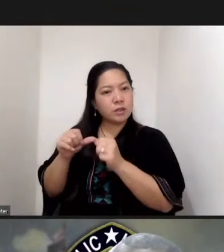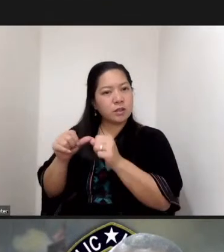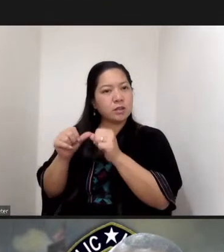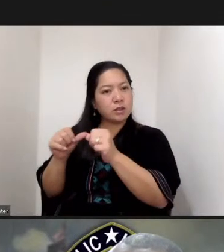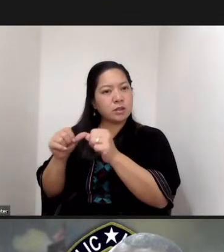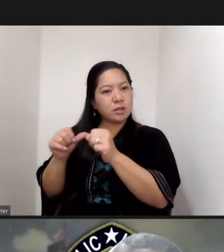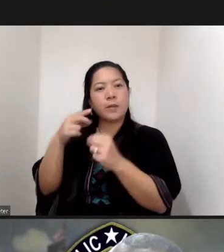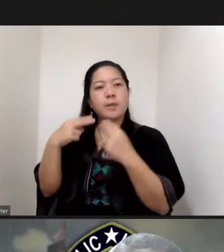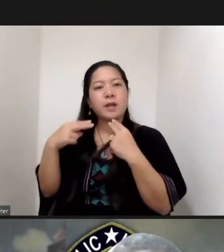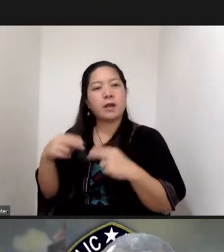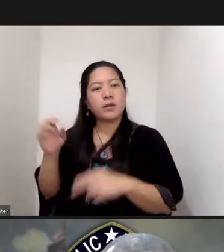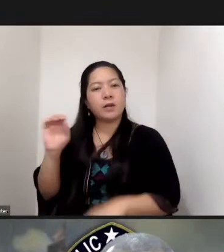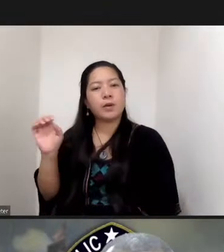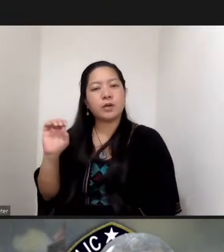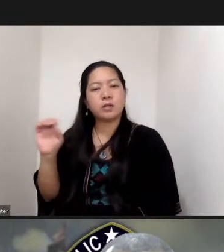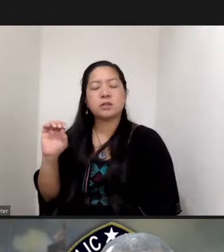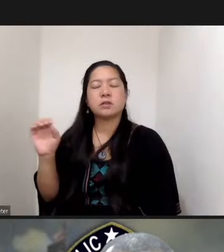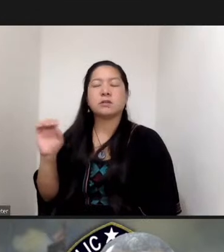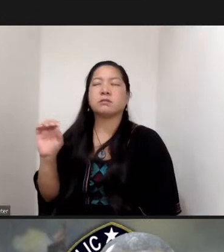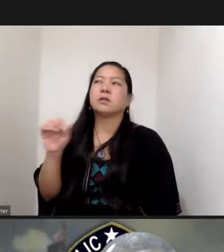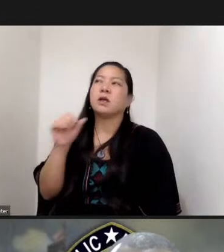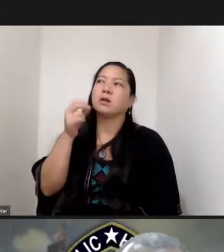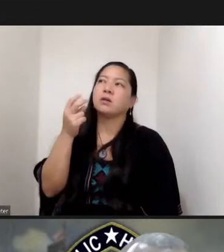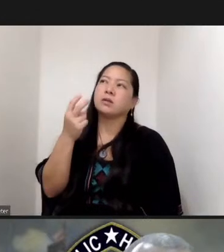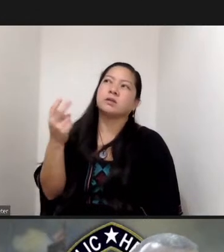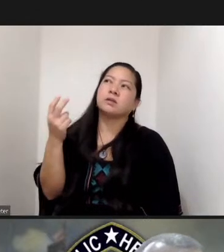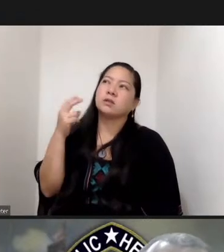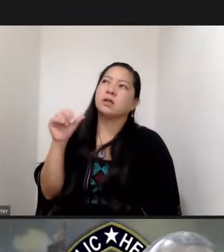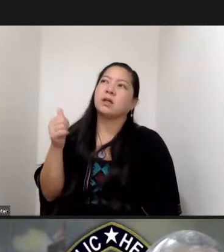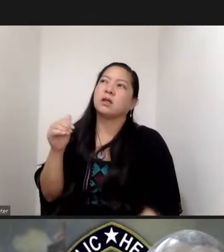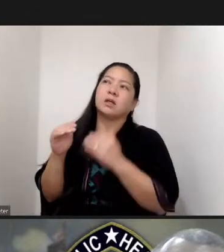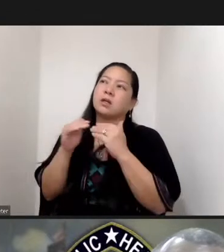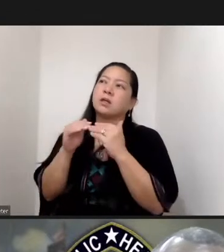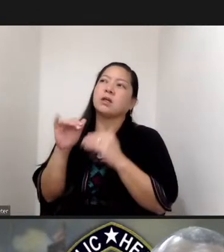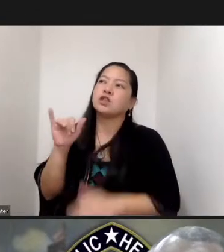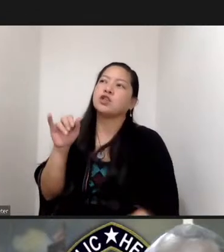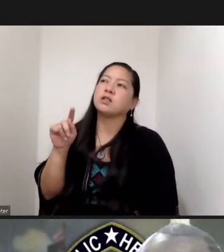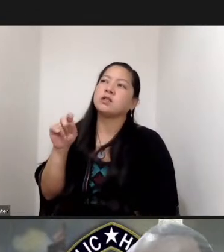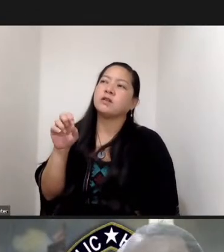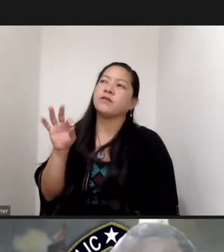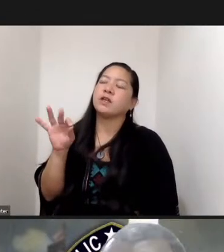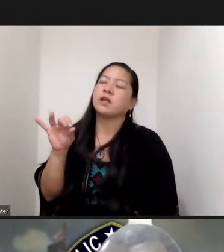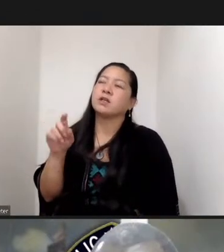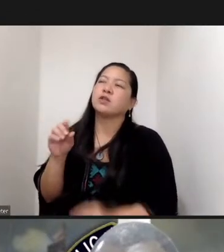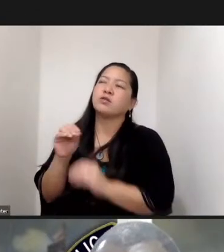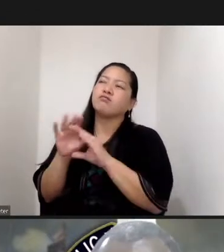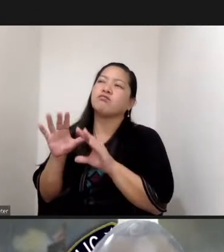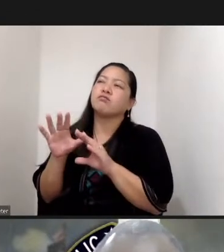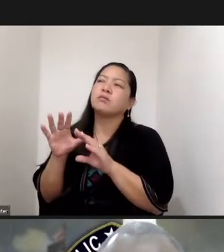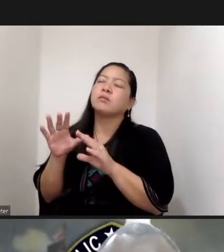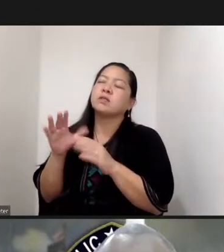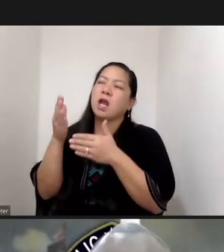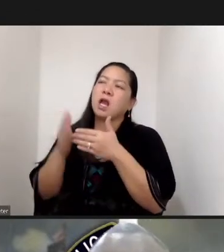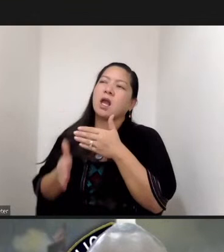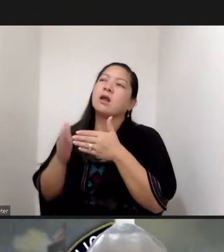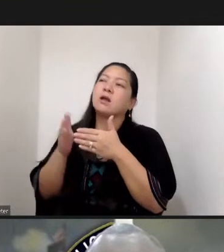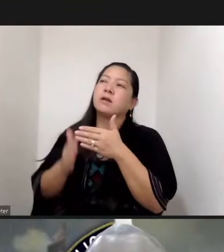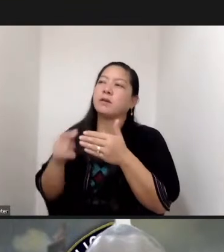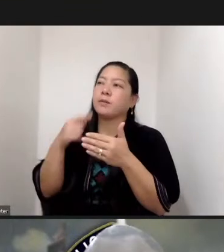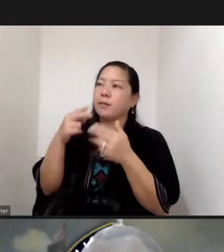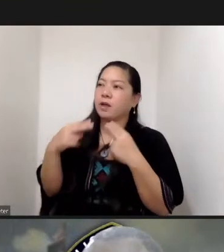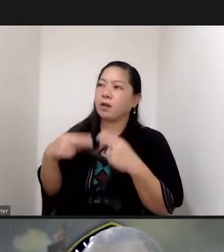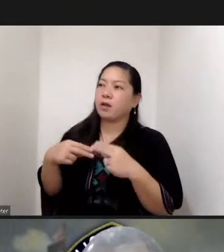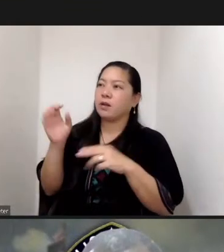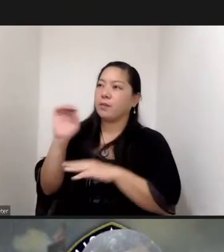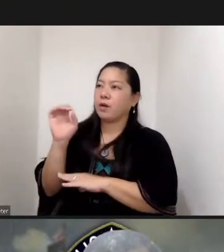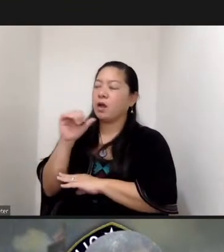health emergency. I don't see any justifications to end the public health emergency. I don't see